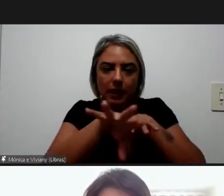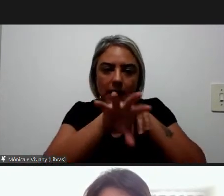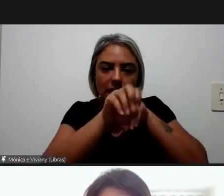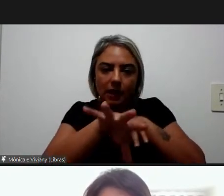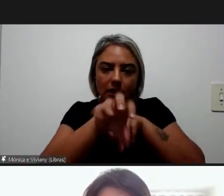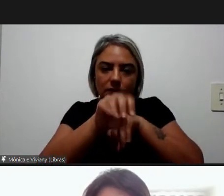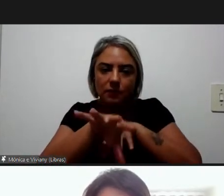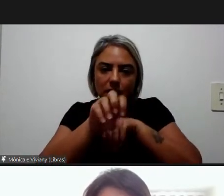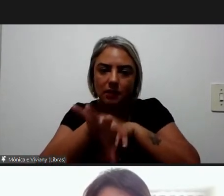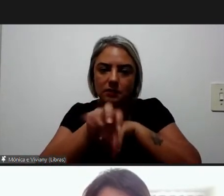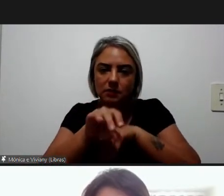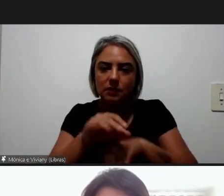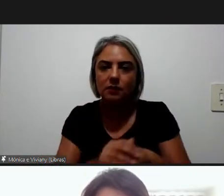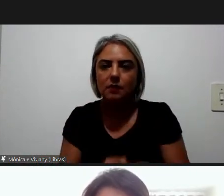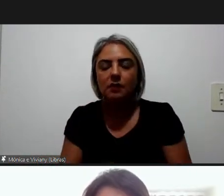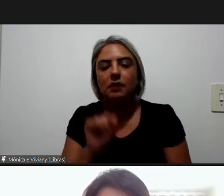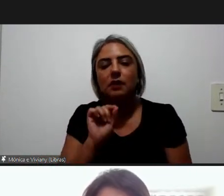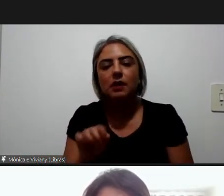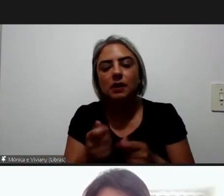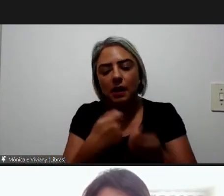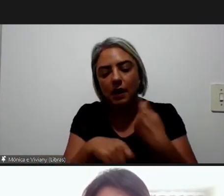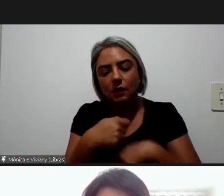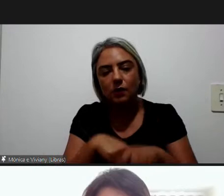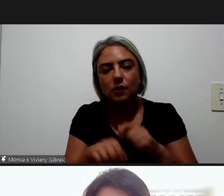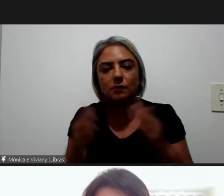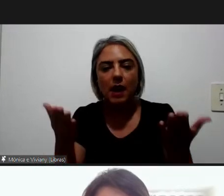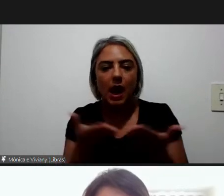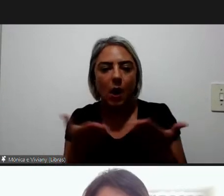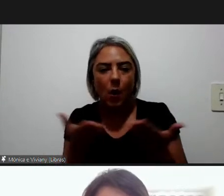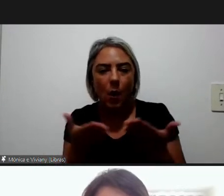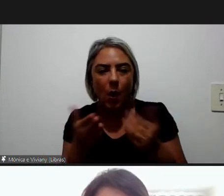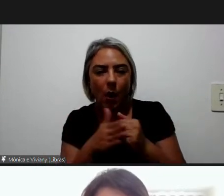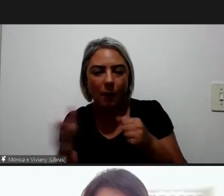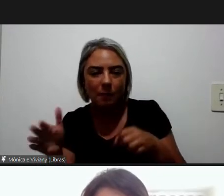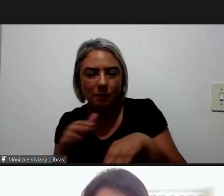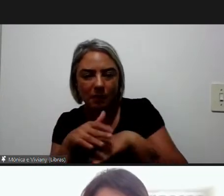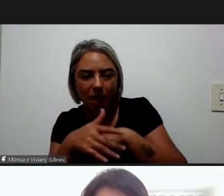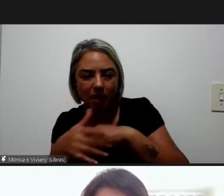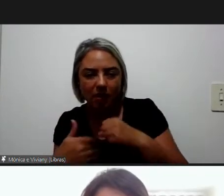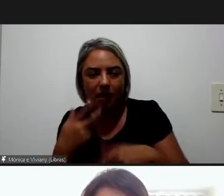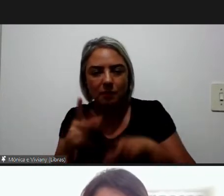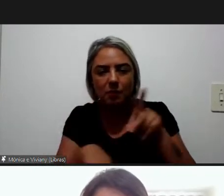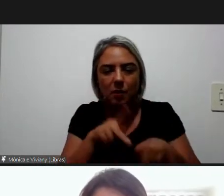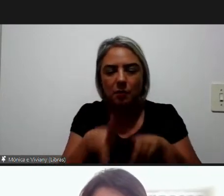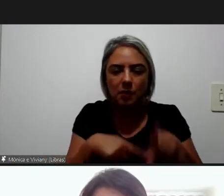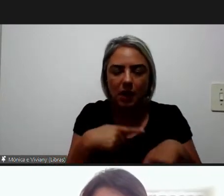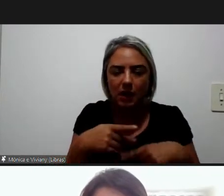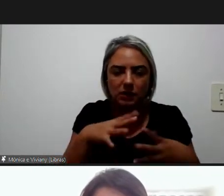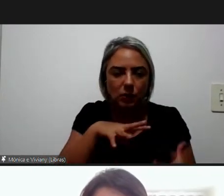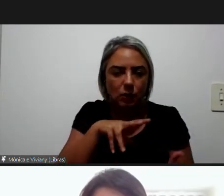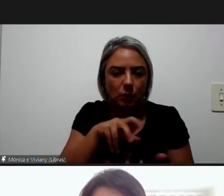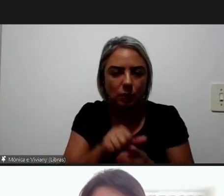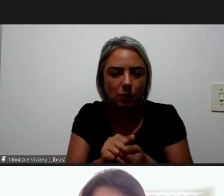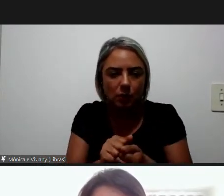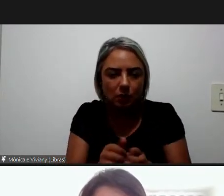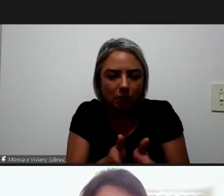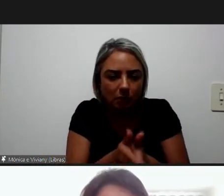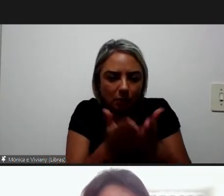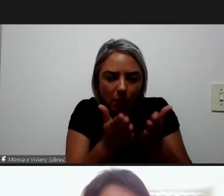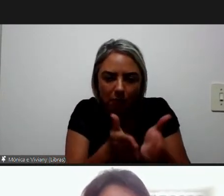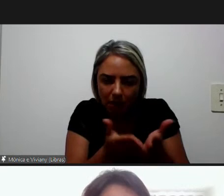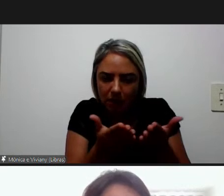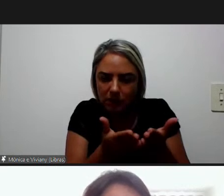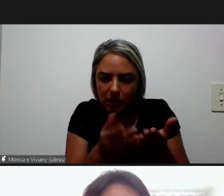environment issue, education, and also the economic part. Now in the pandemic, where the population of the entire